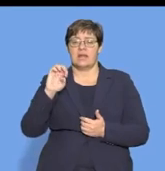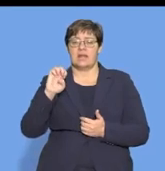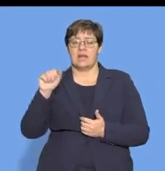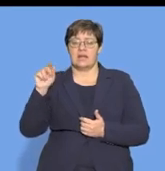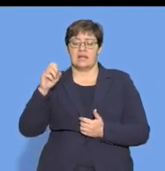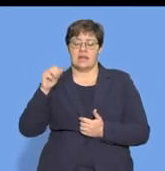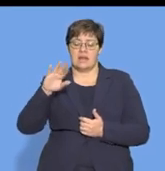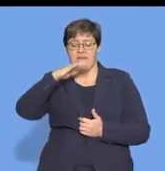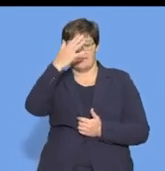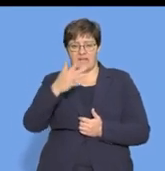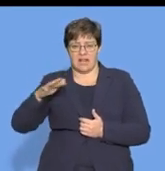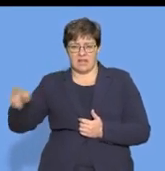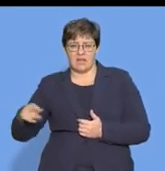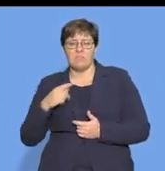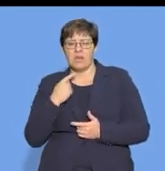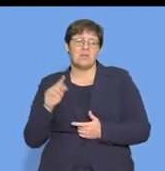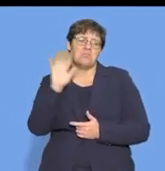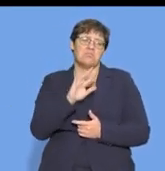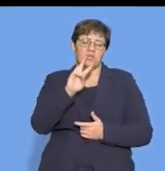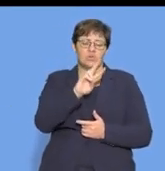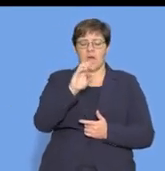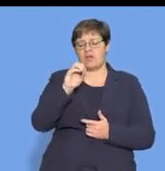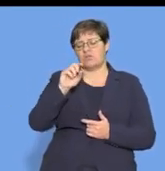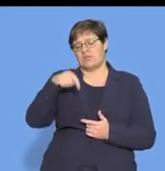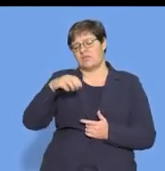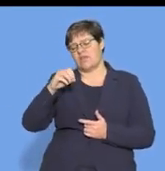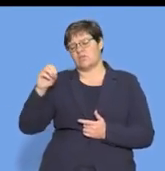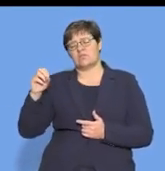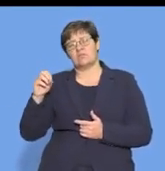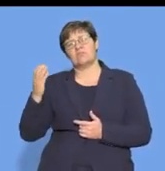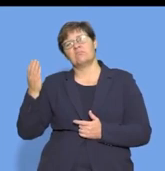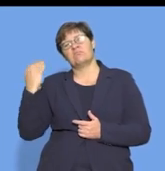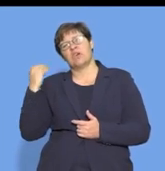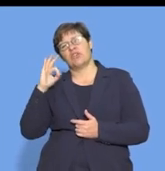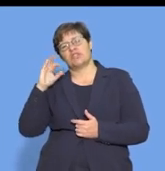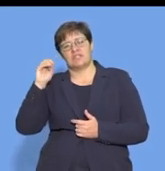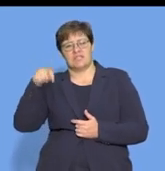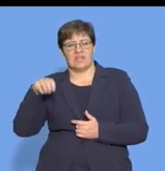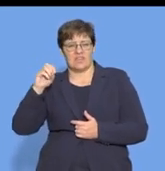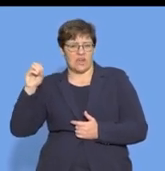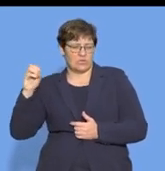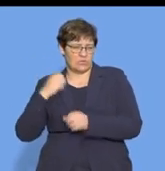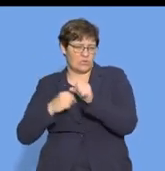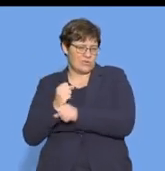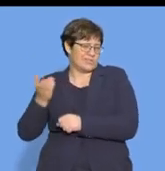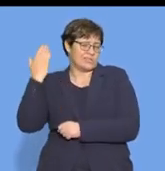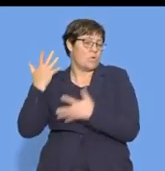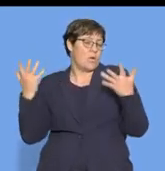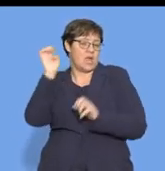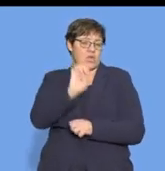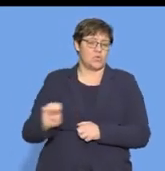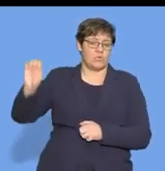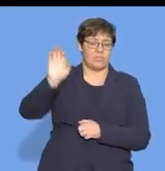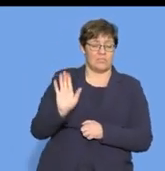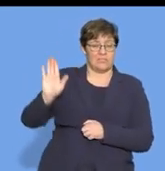Valley, and they lived about 200,000 to about 30,000 years ago in Europe. So